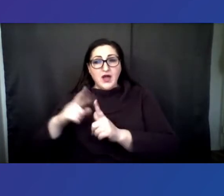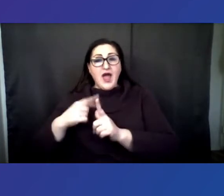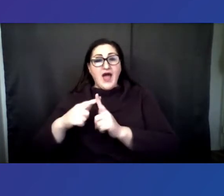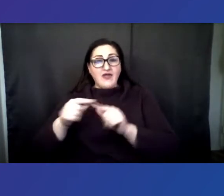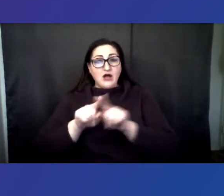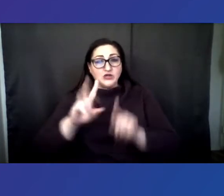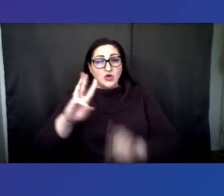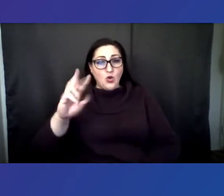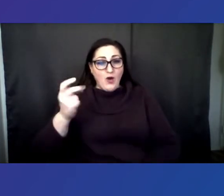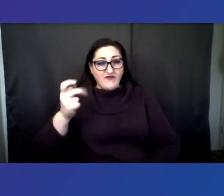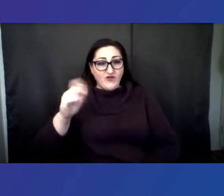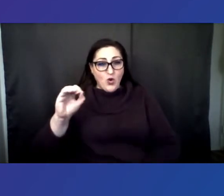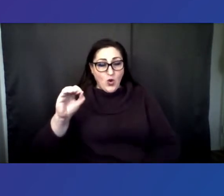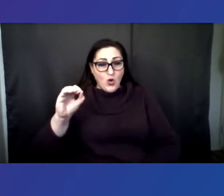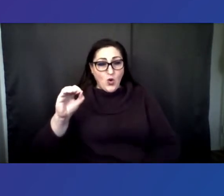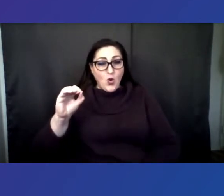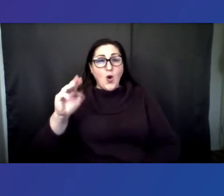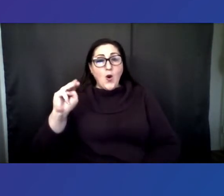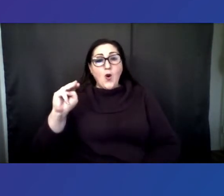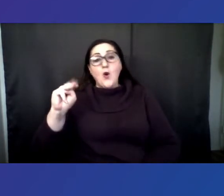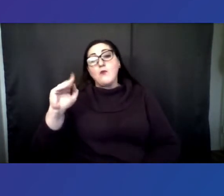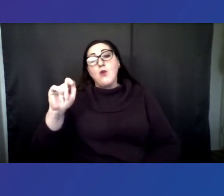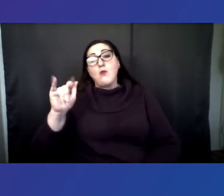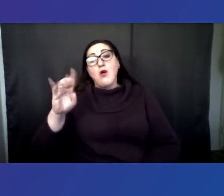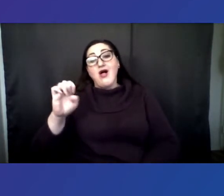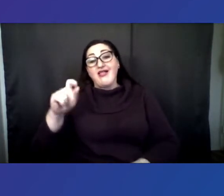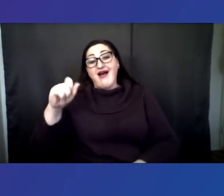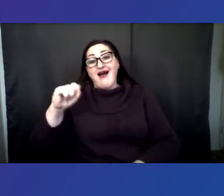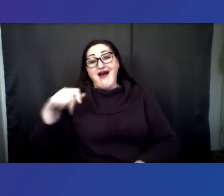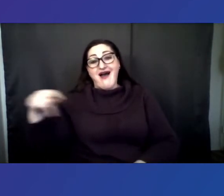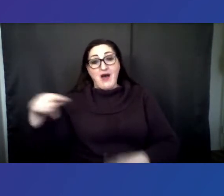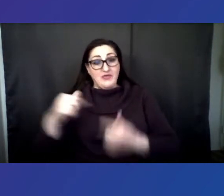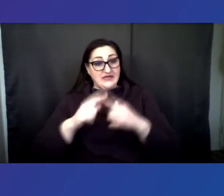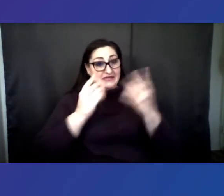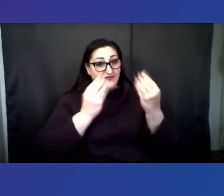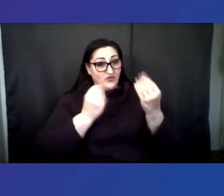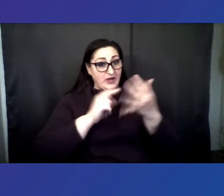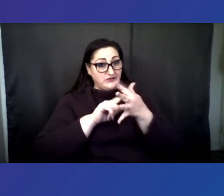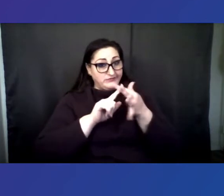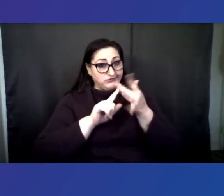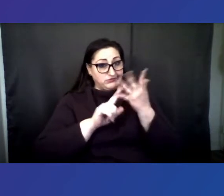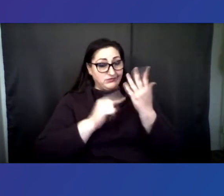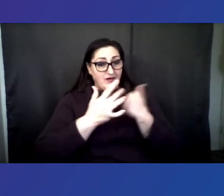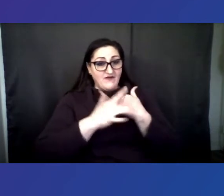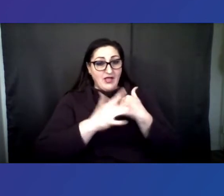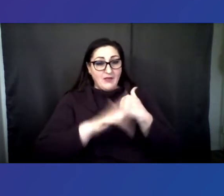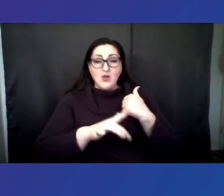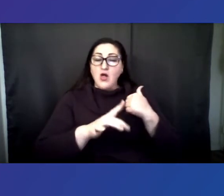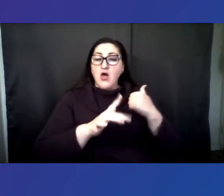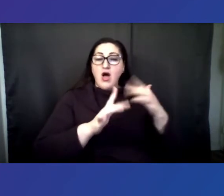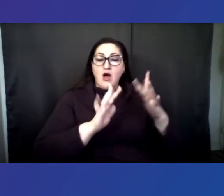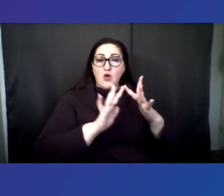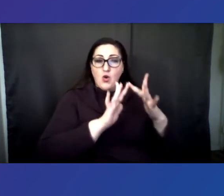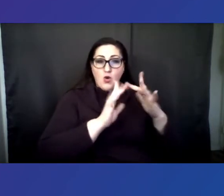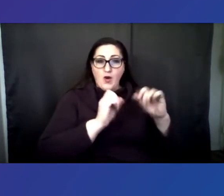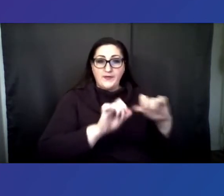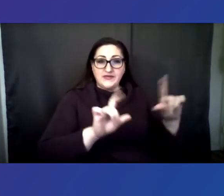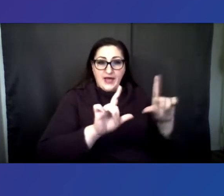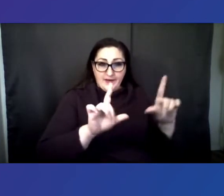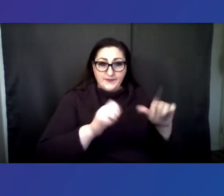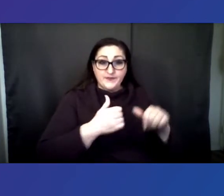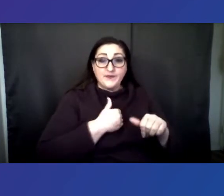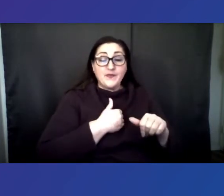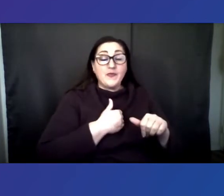mobile app. This information is also available on our website. Third, feel free to post questions